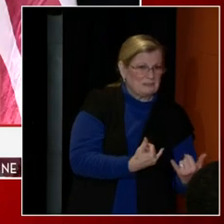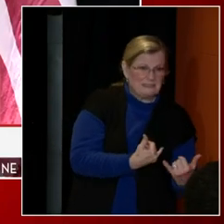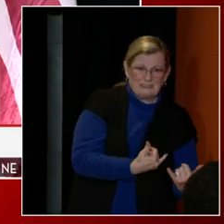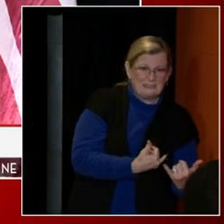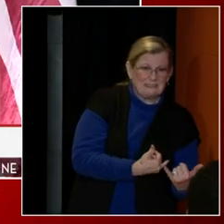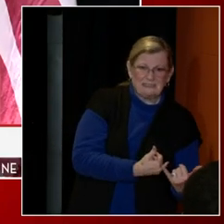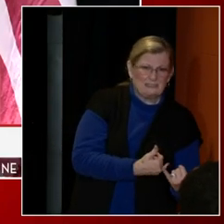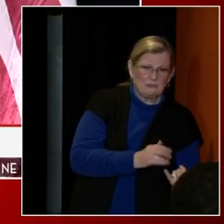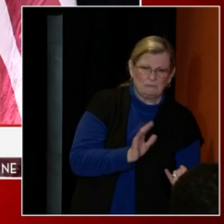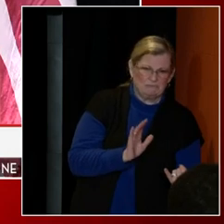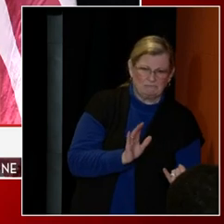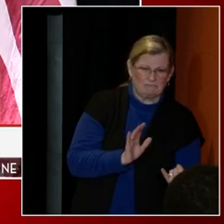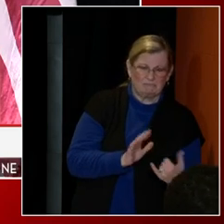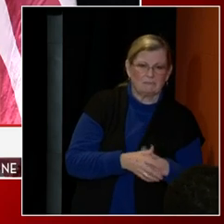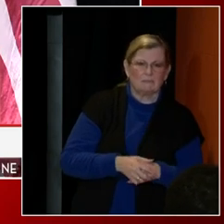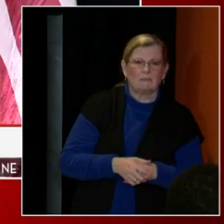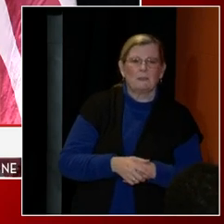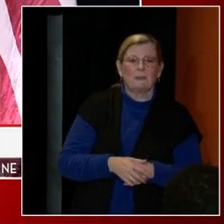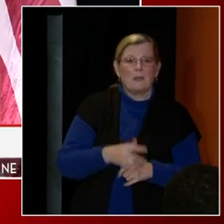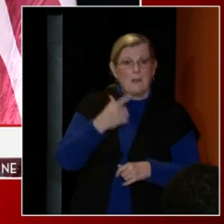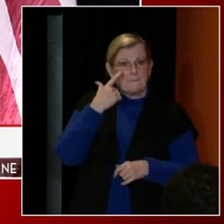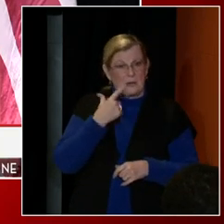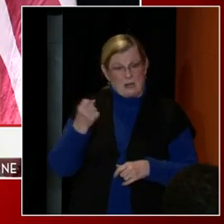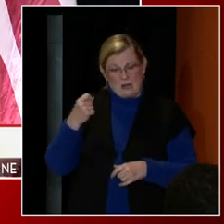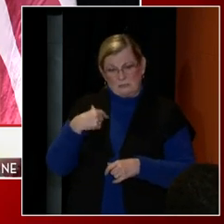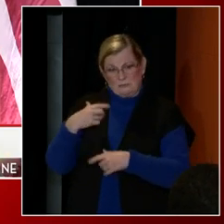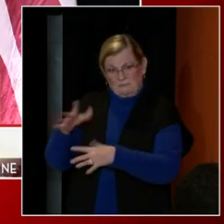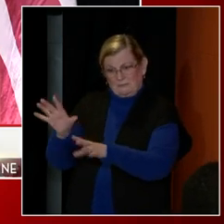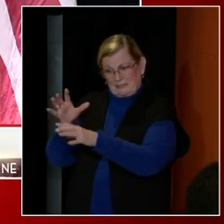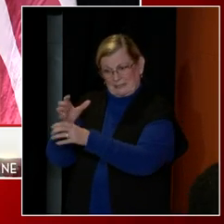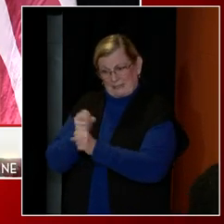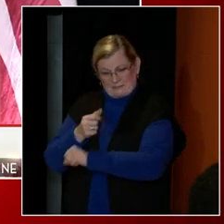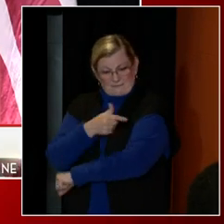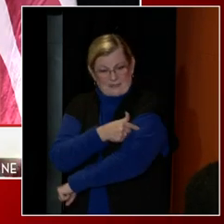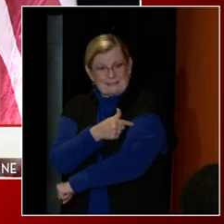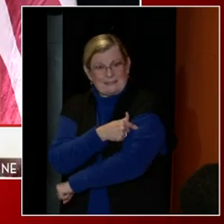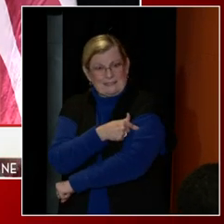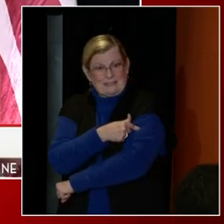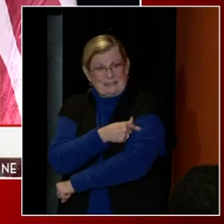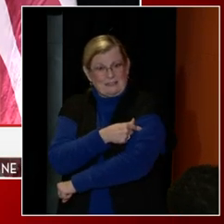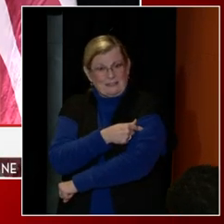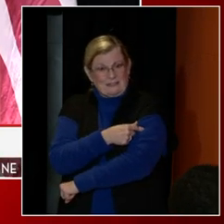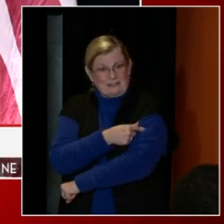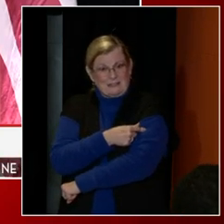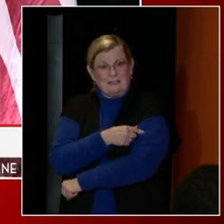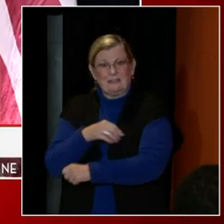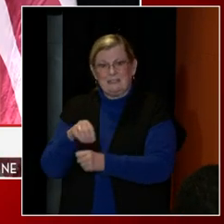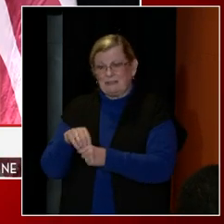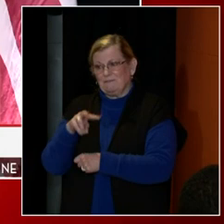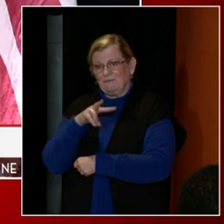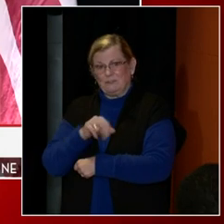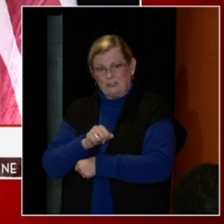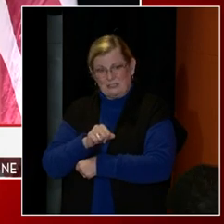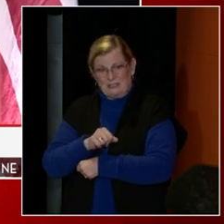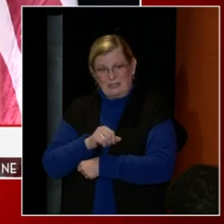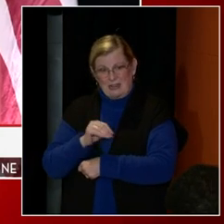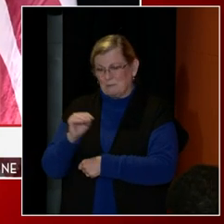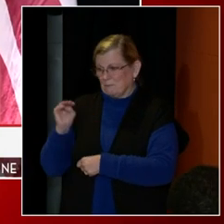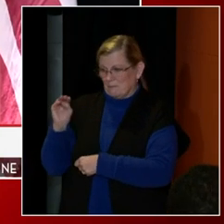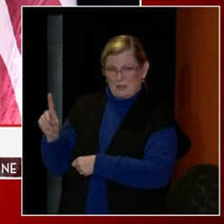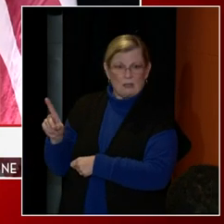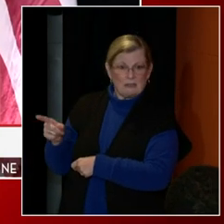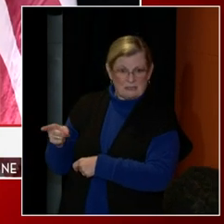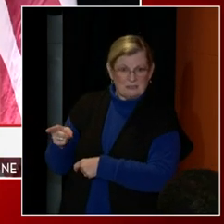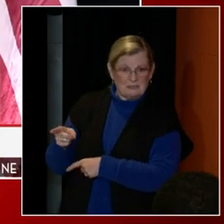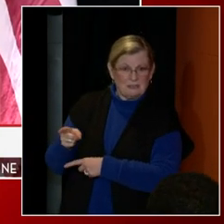partnership. Because we're getting vaccine from Virginia, and now Maryland has committed to